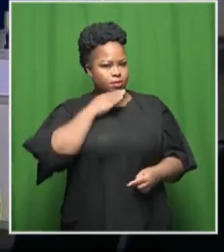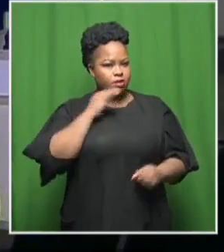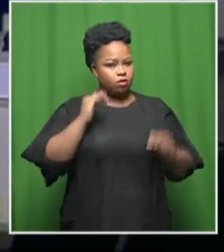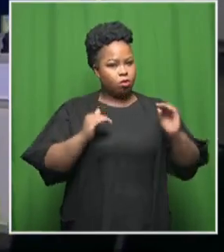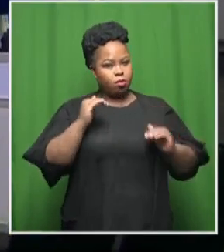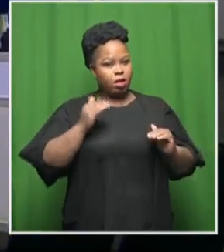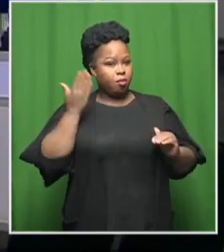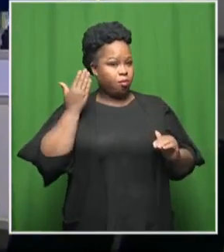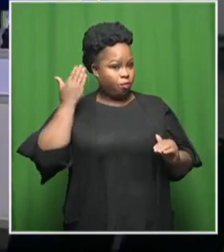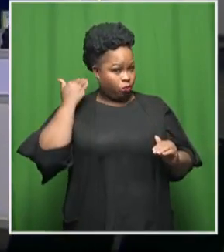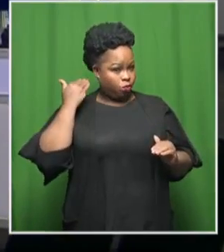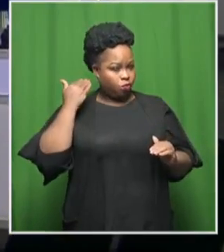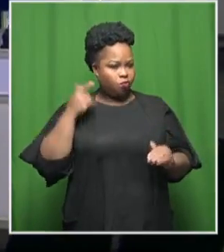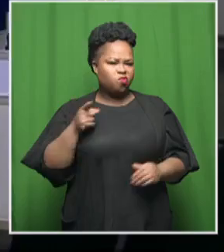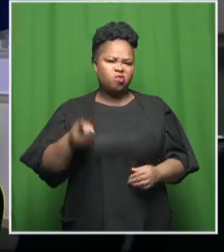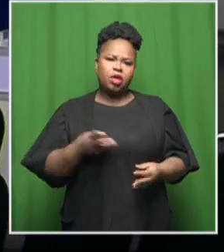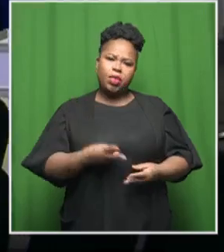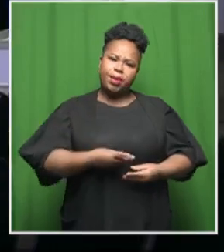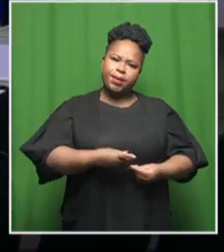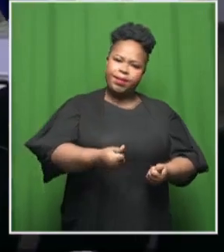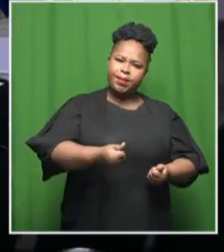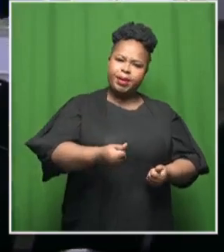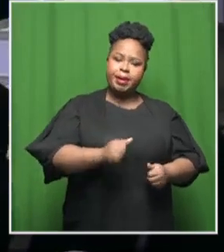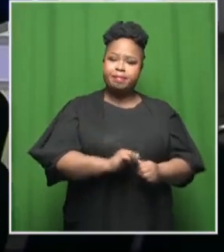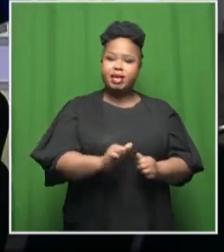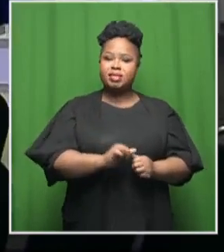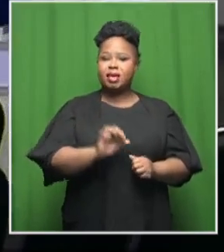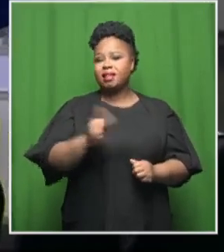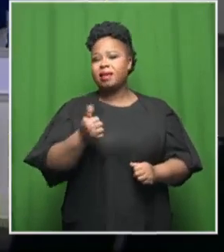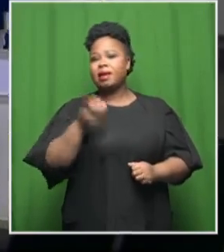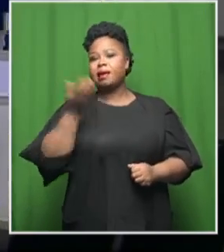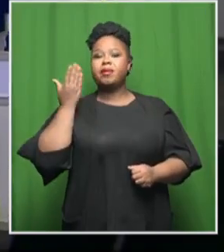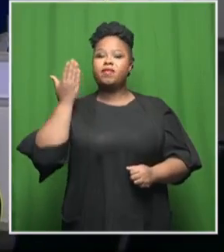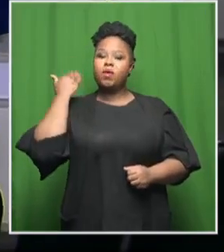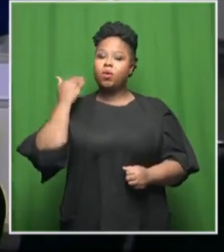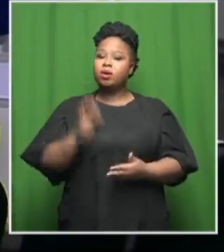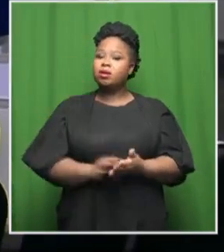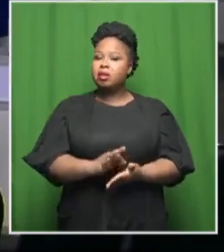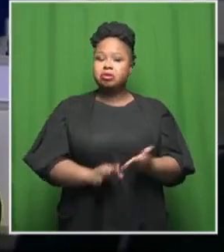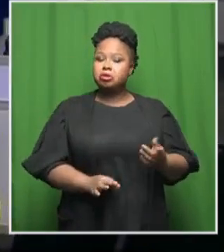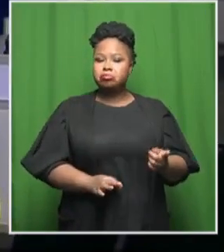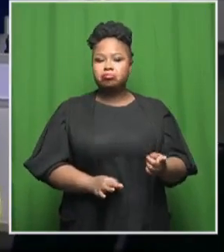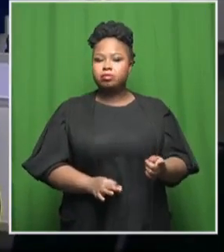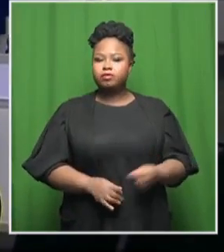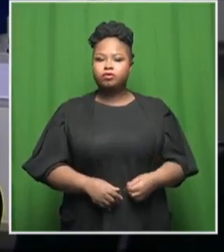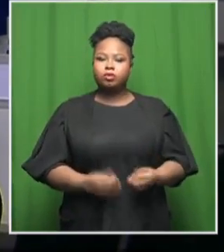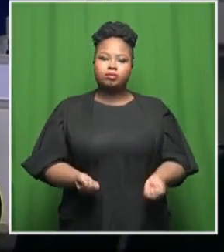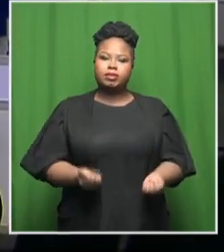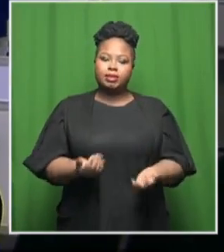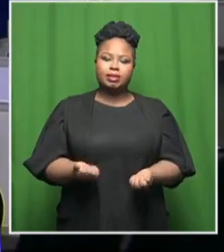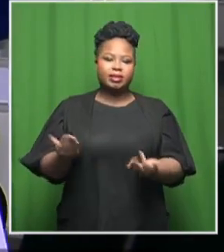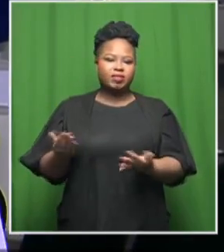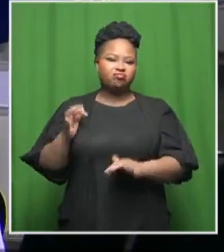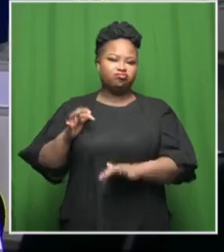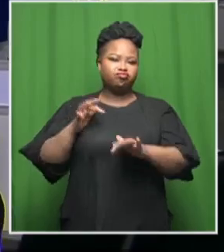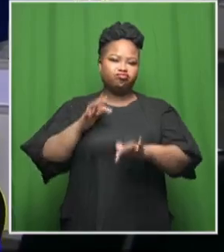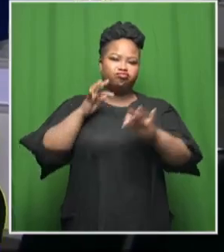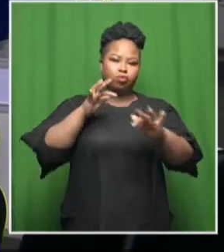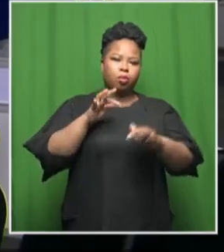comparison to others, this went smoothly in comparison to other elections in terms of different service delivery